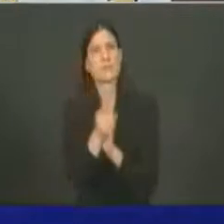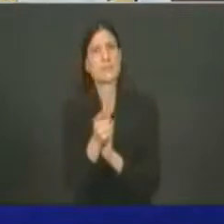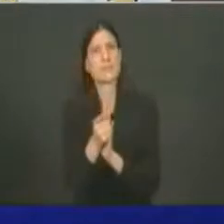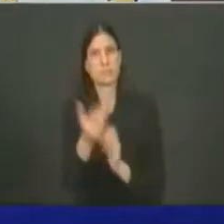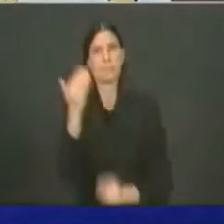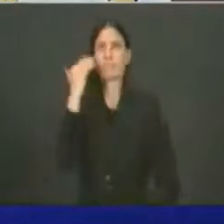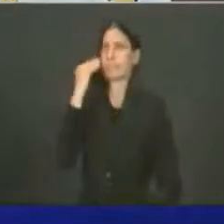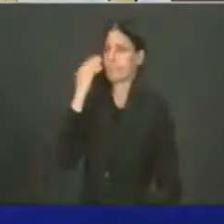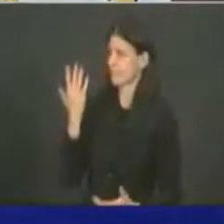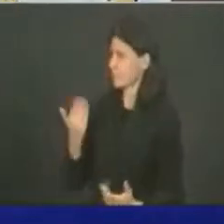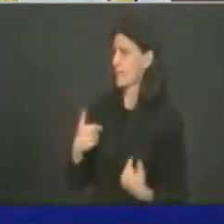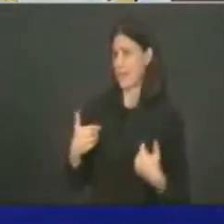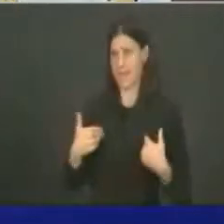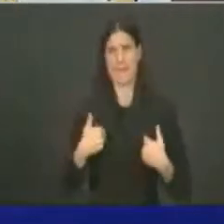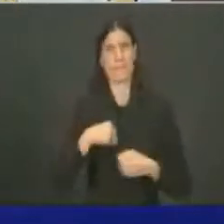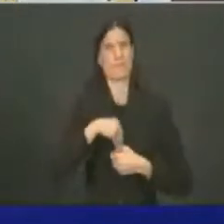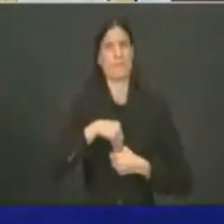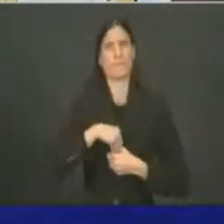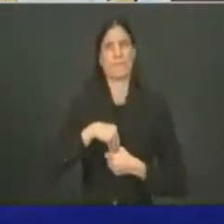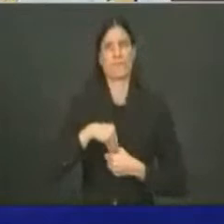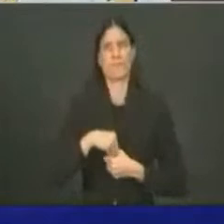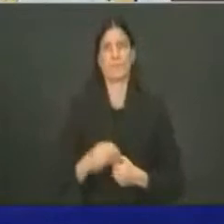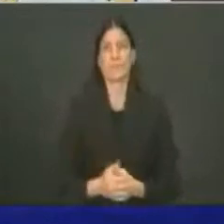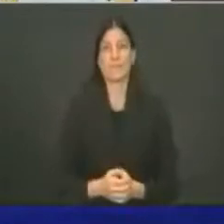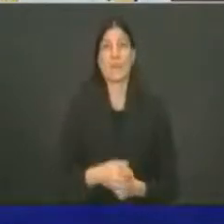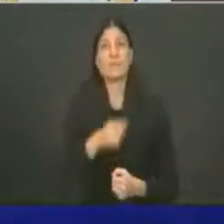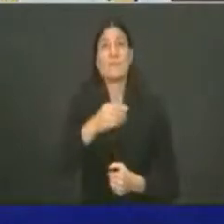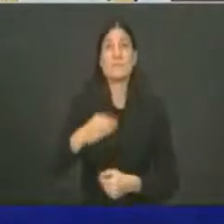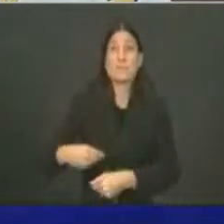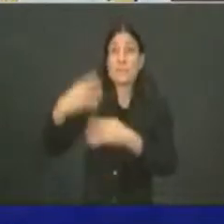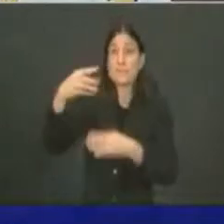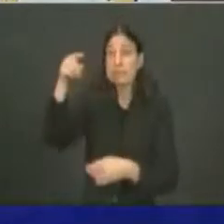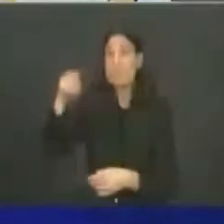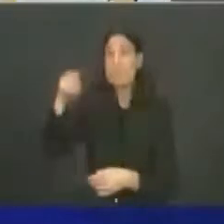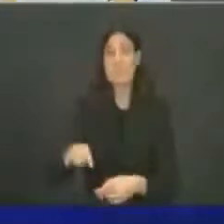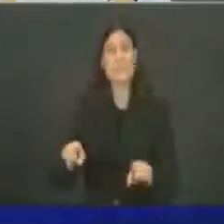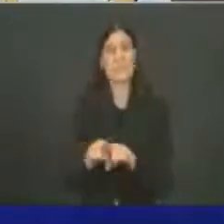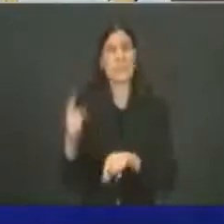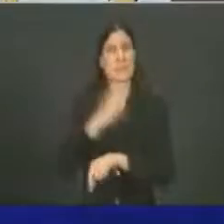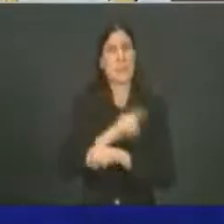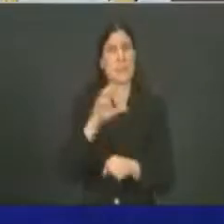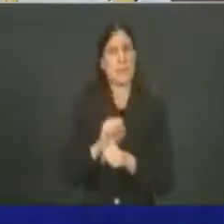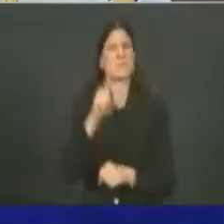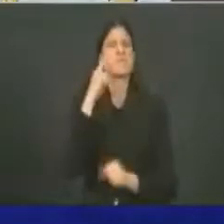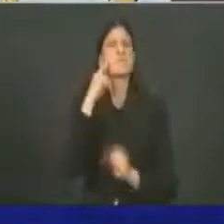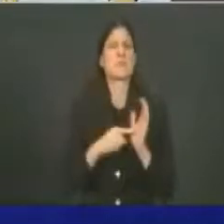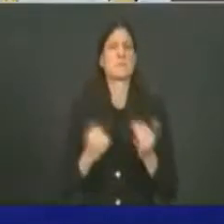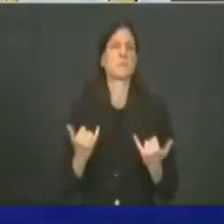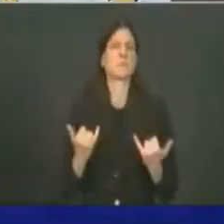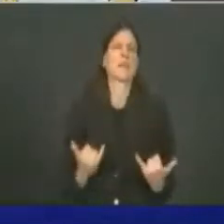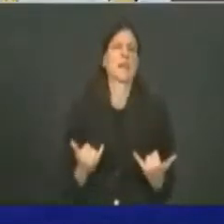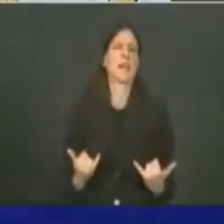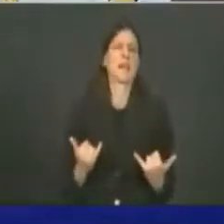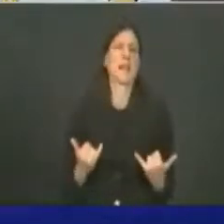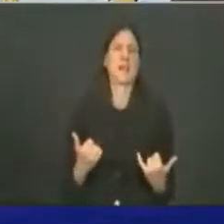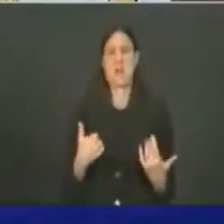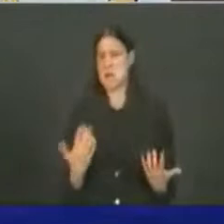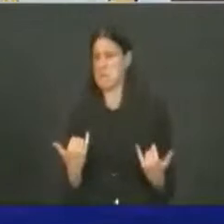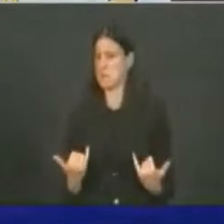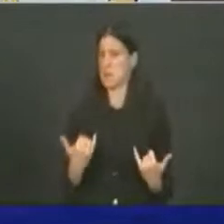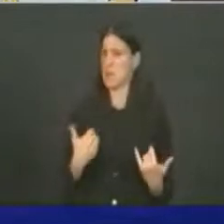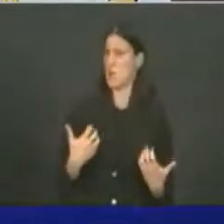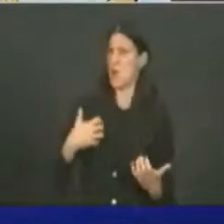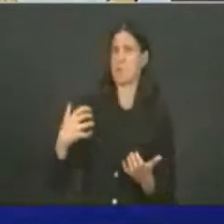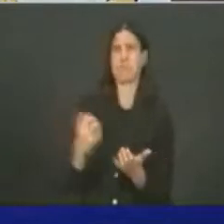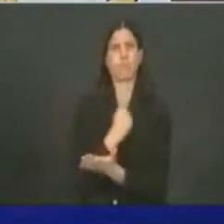test, know where you'll go in, get the test, and get out. We have invested an enormous amount